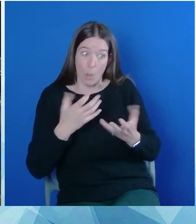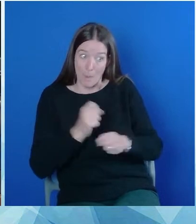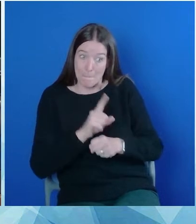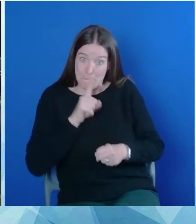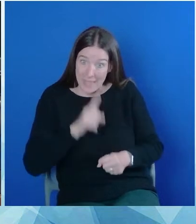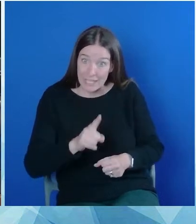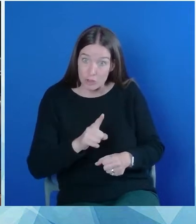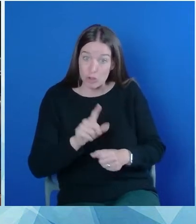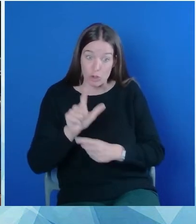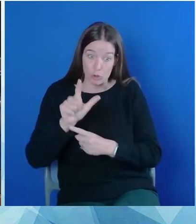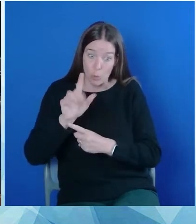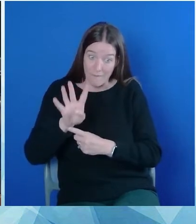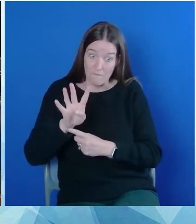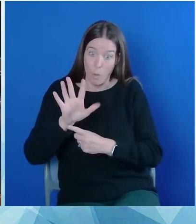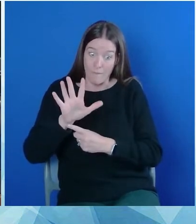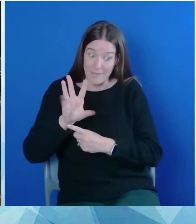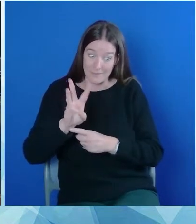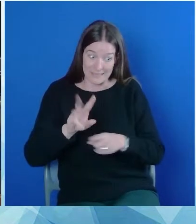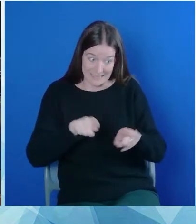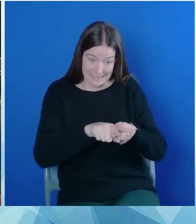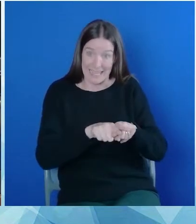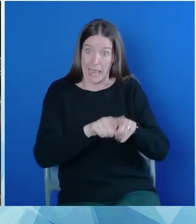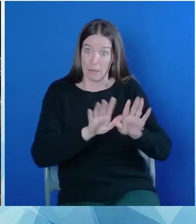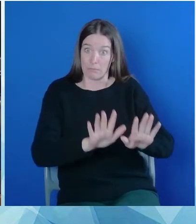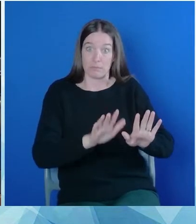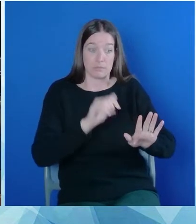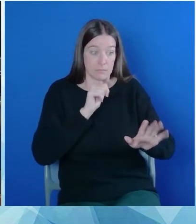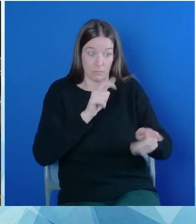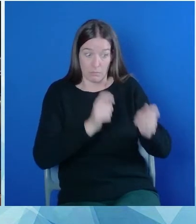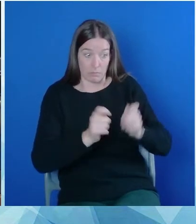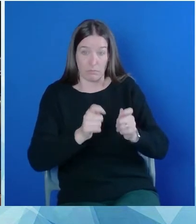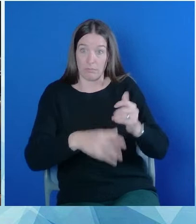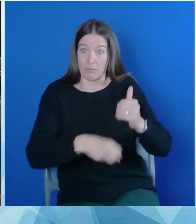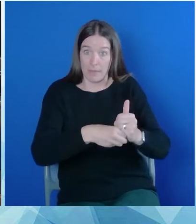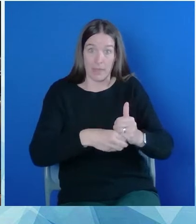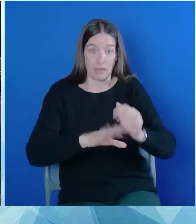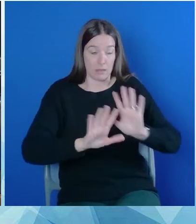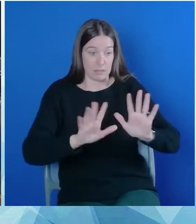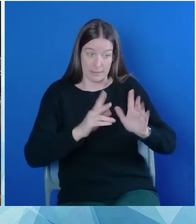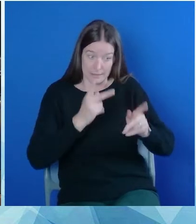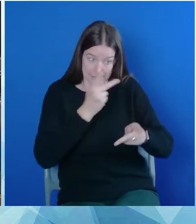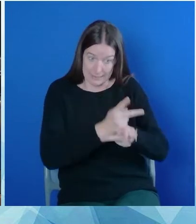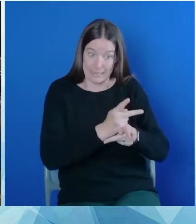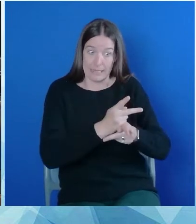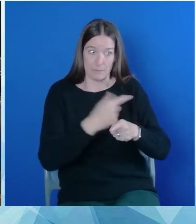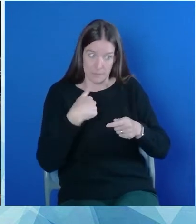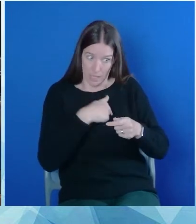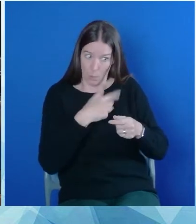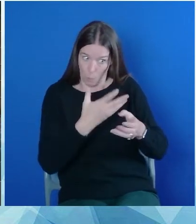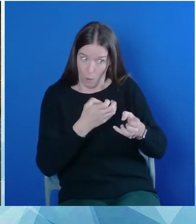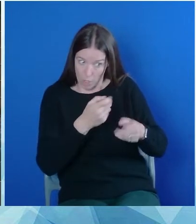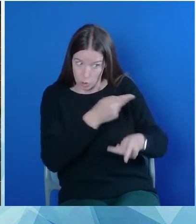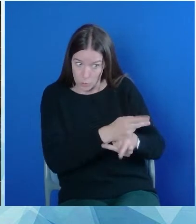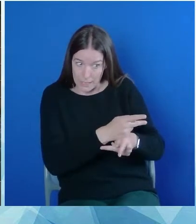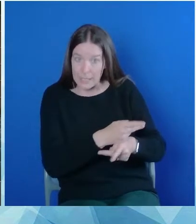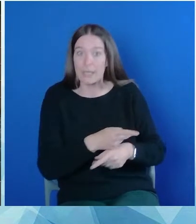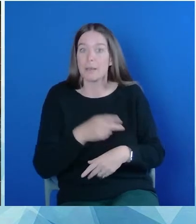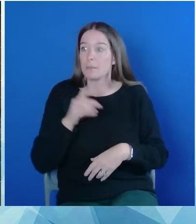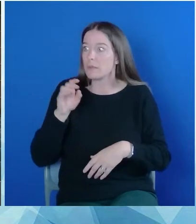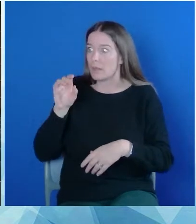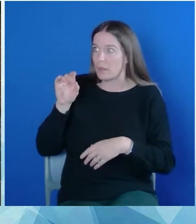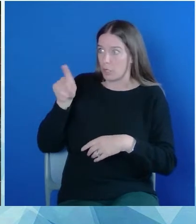2456 stays in its original form, and that is our position. And you authorized me to take a position on